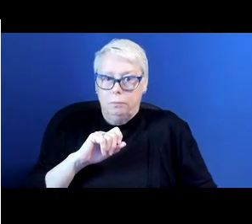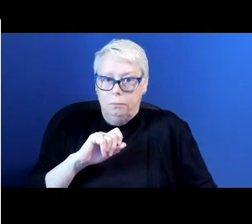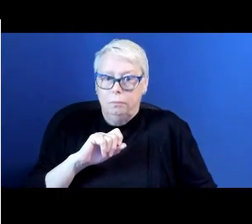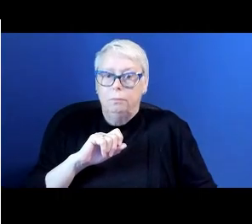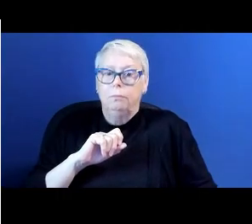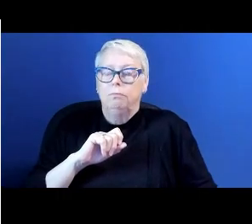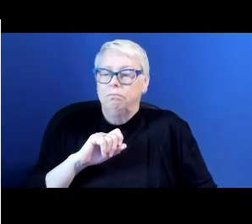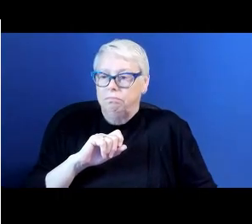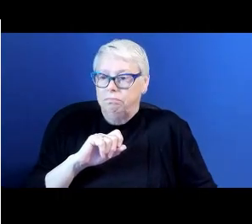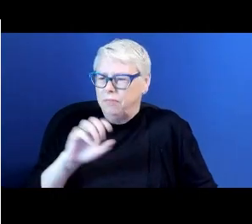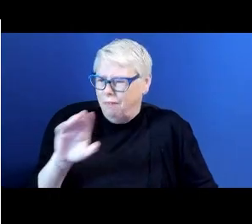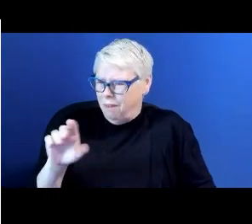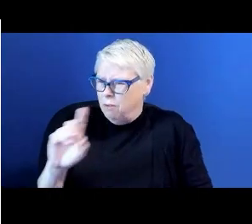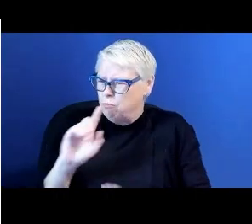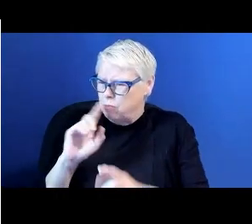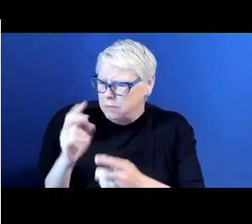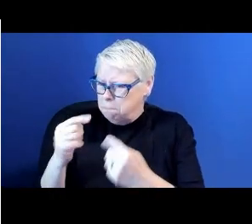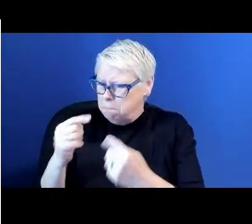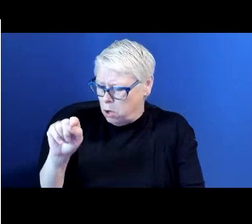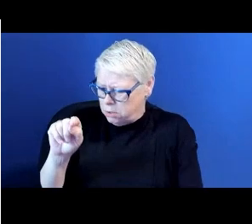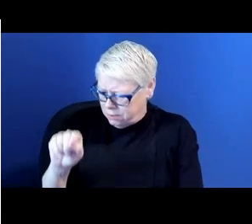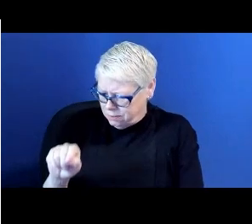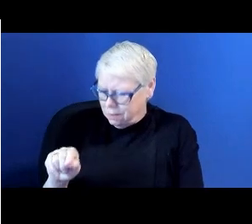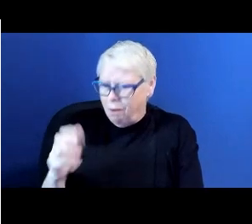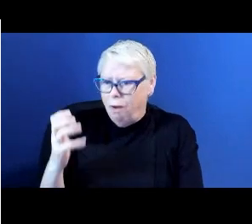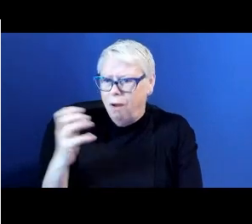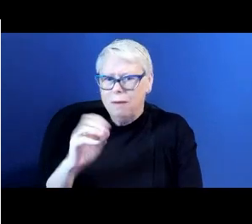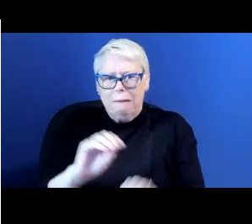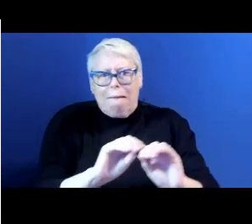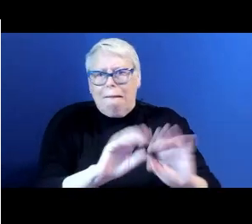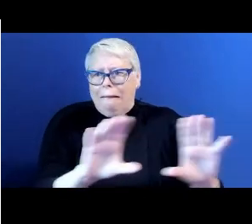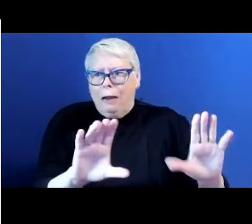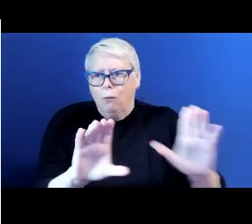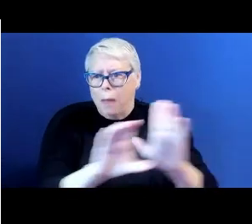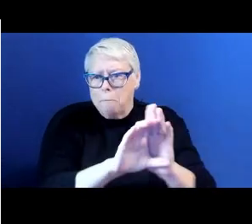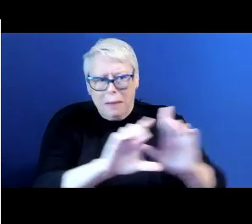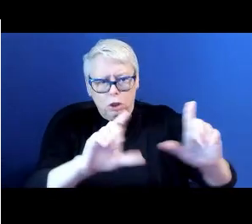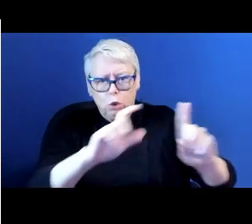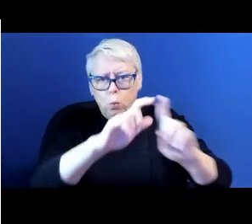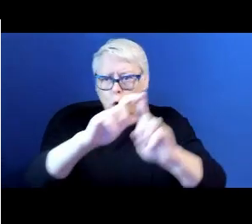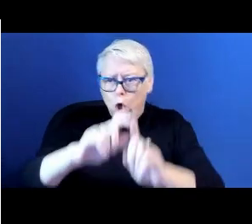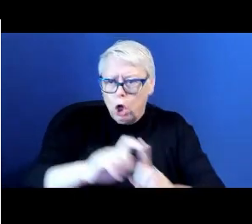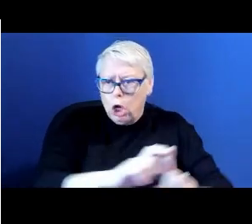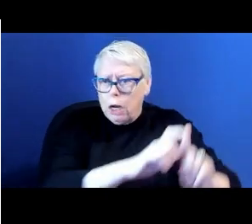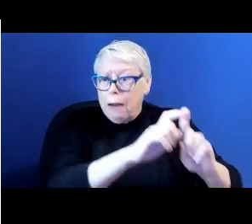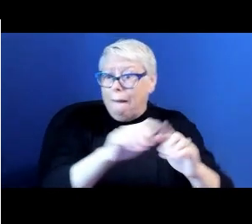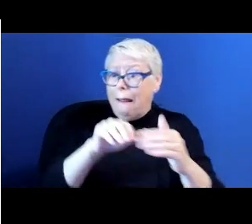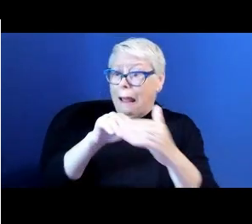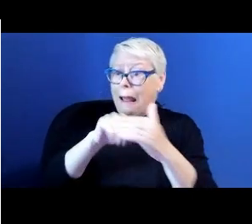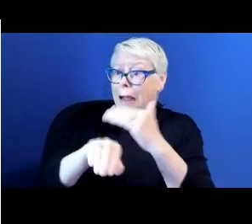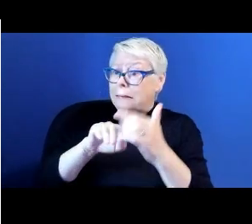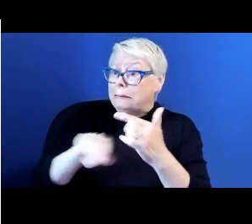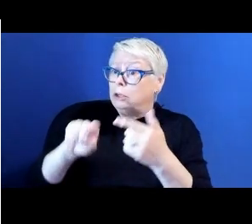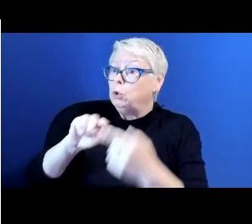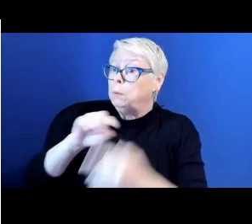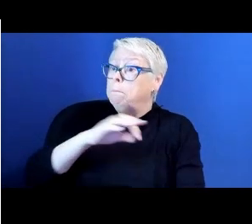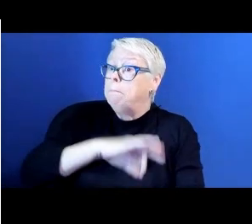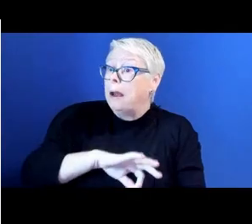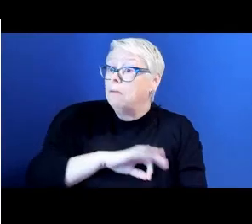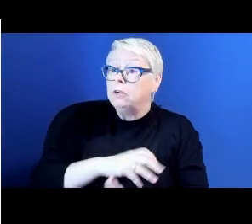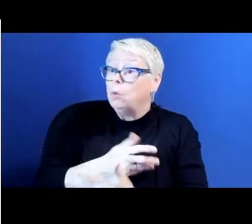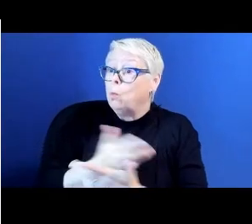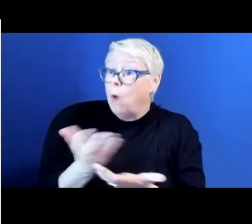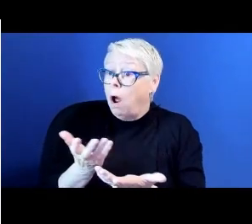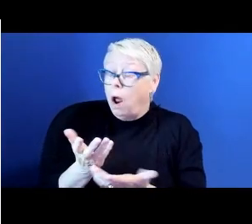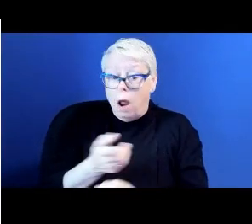Absolutely. Your responses showed it so clearly. The access to benefits provides people with the feeling